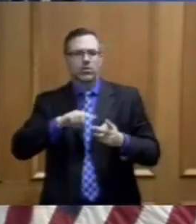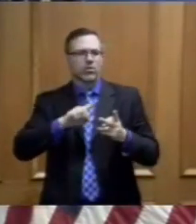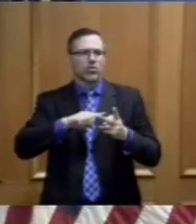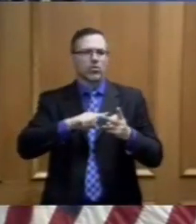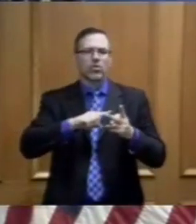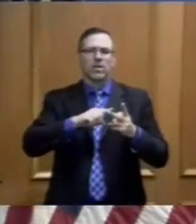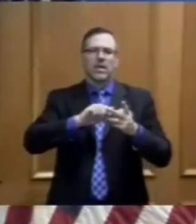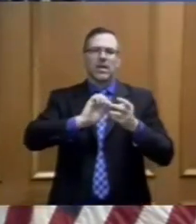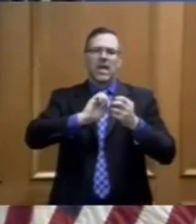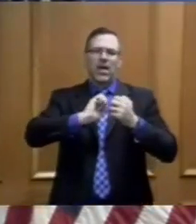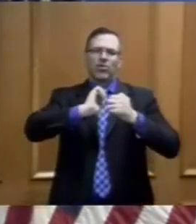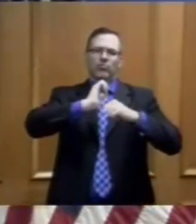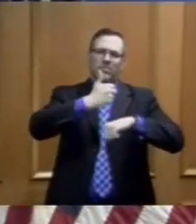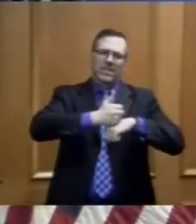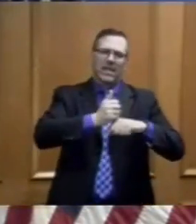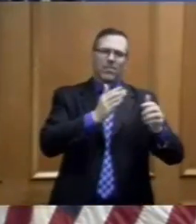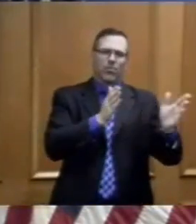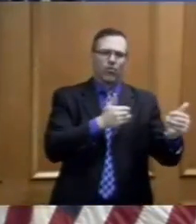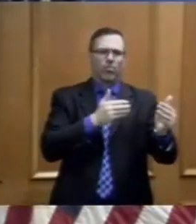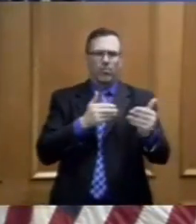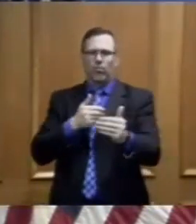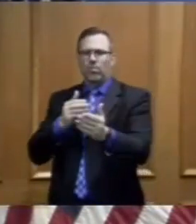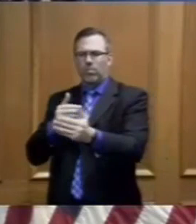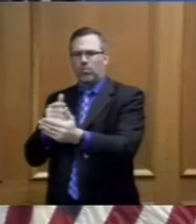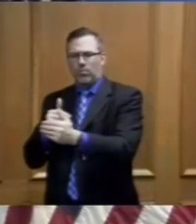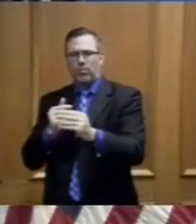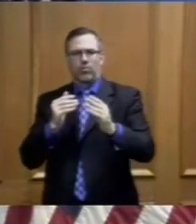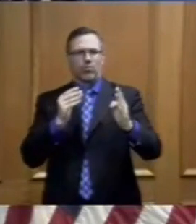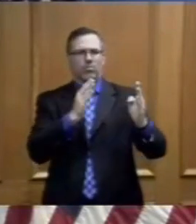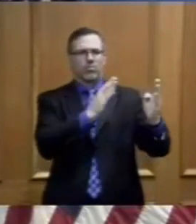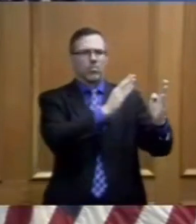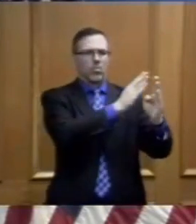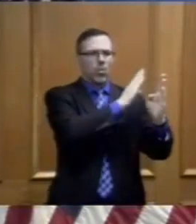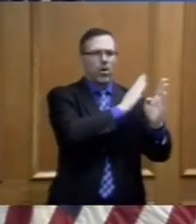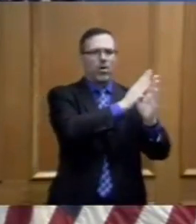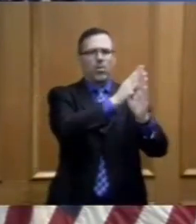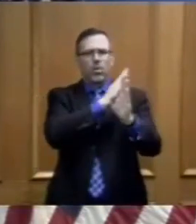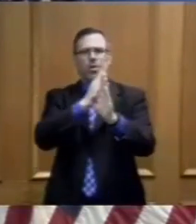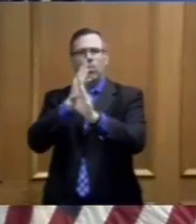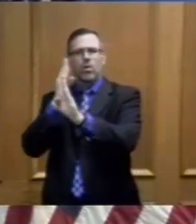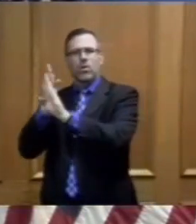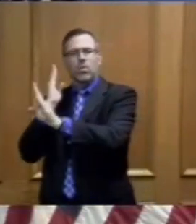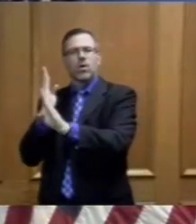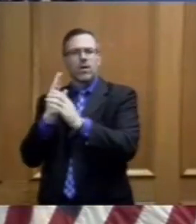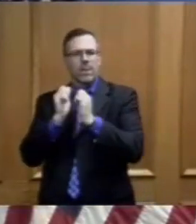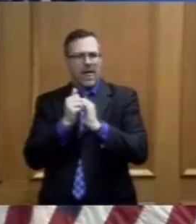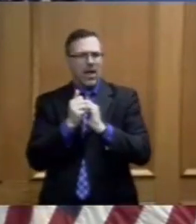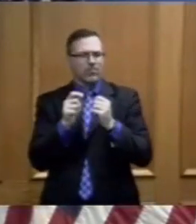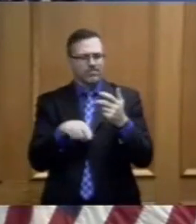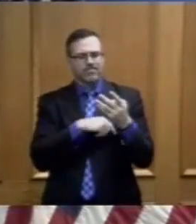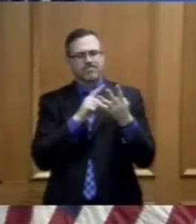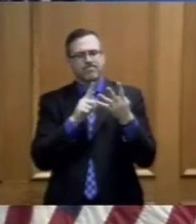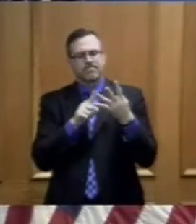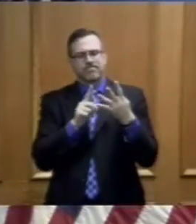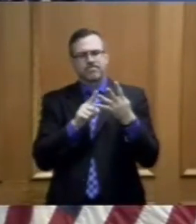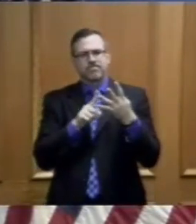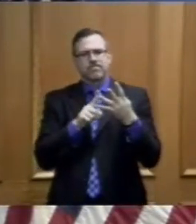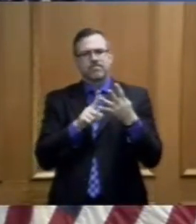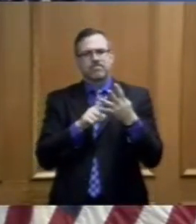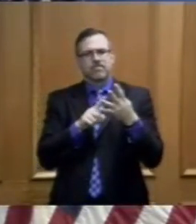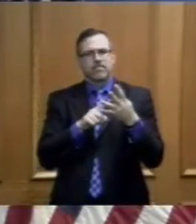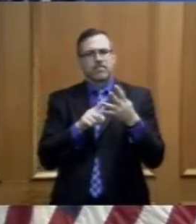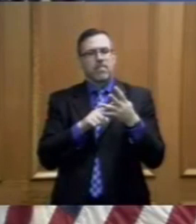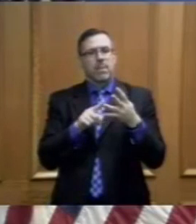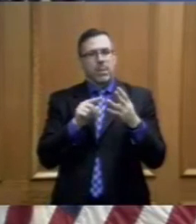or patient space that will be there, understanding the equipment that's going to be there. Third phase is going to be